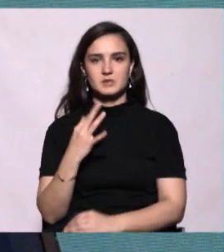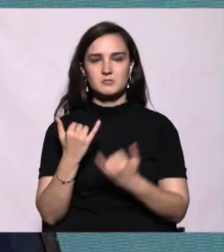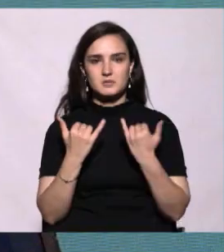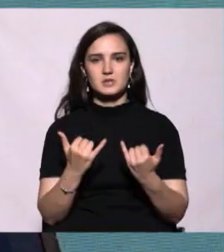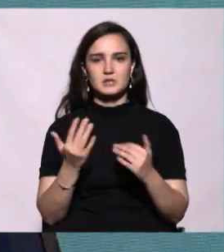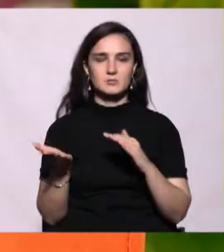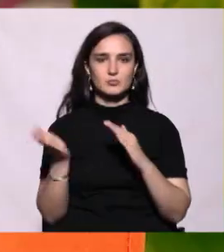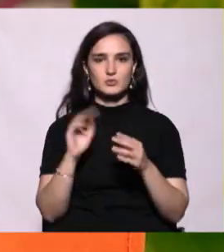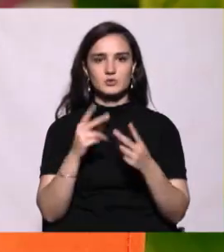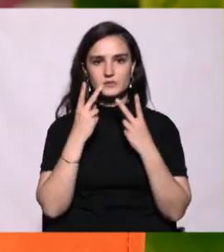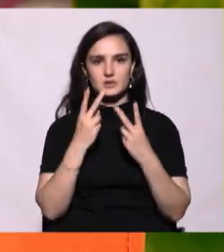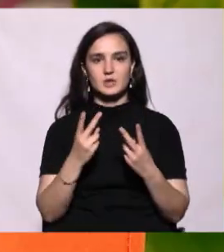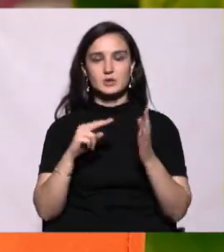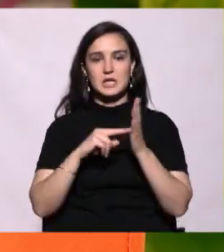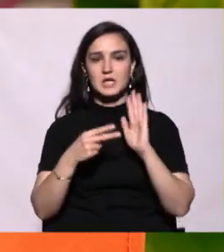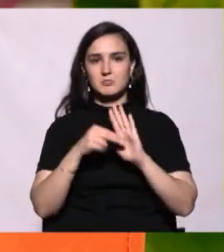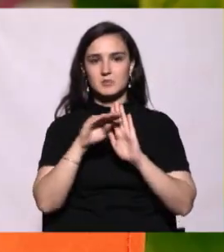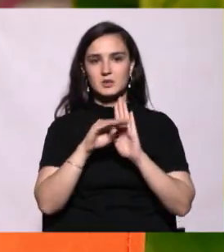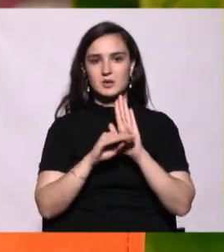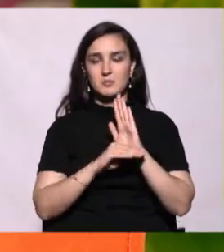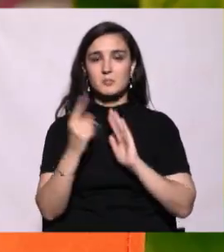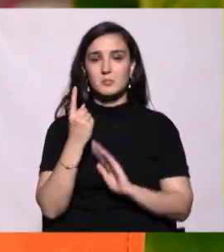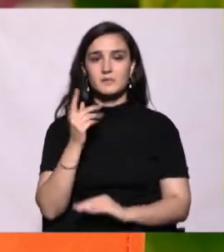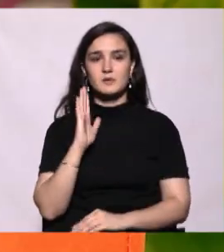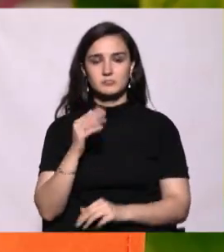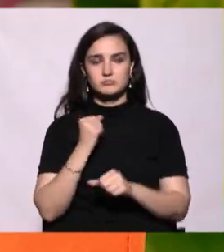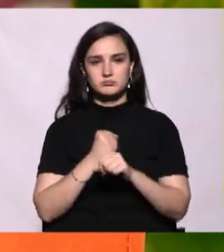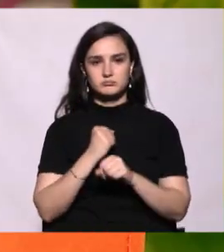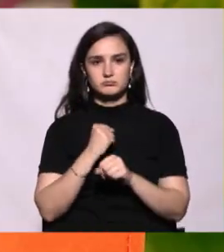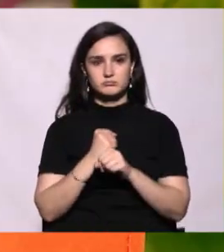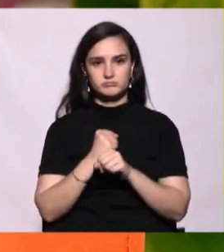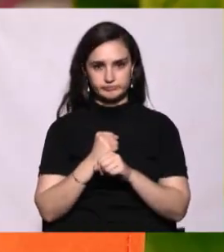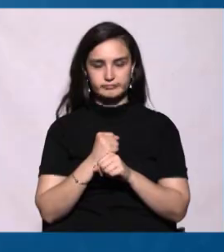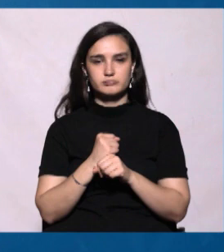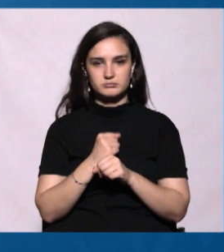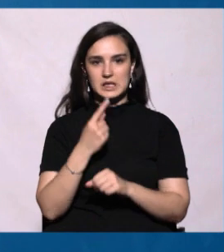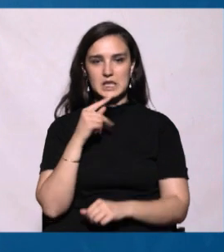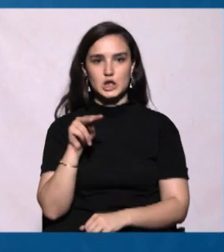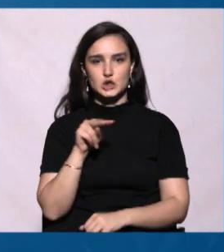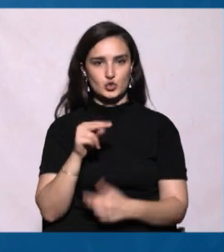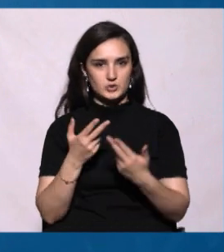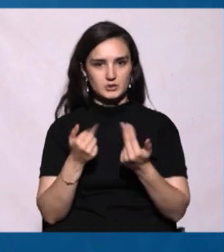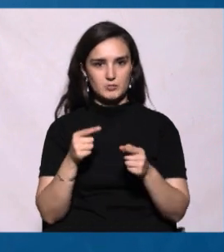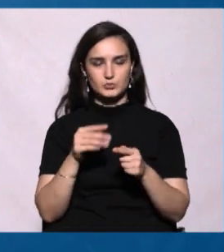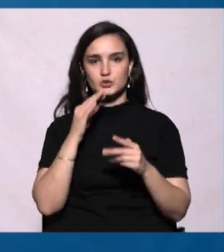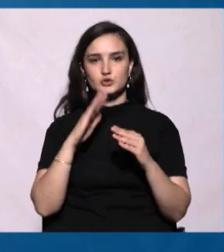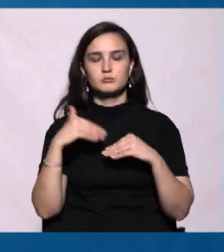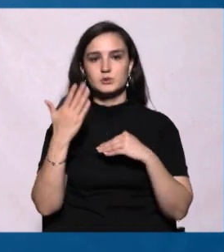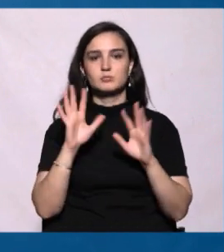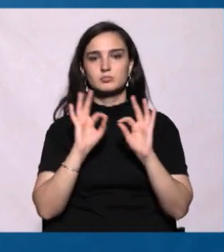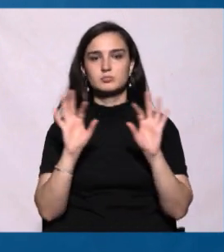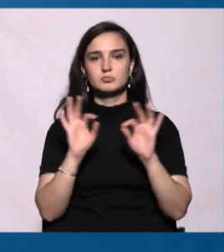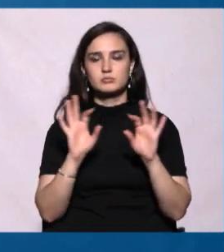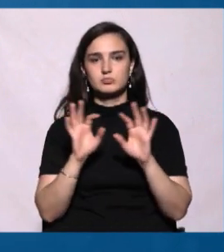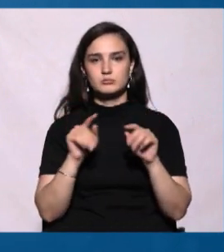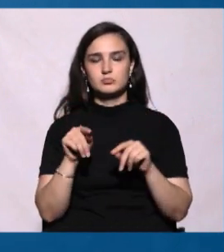now, let's look at our agenda. First thing we're doing is the vocabulary part, of course. Then we will tell you